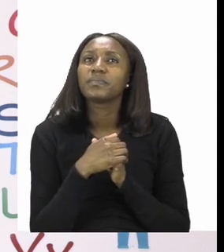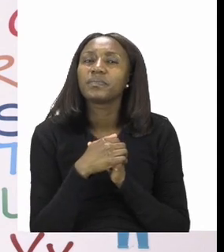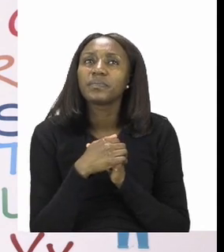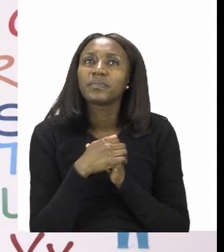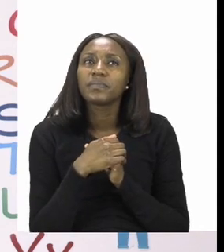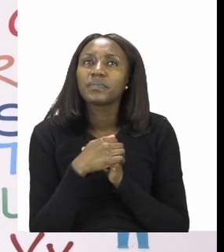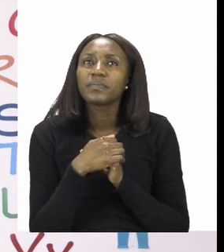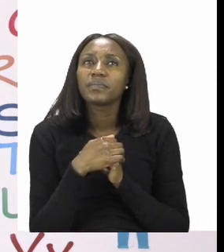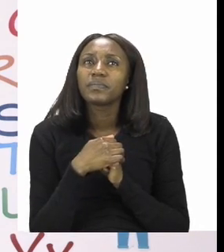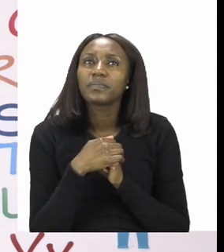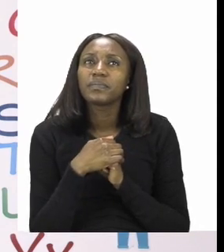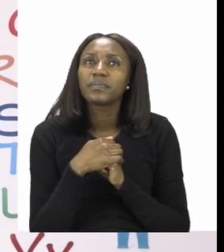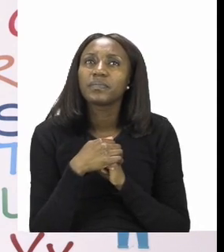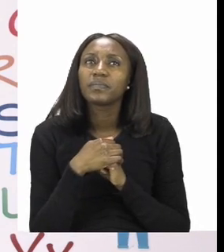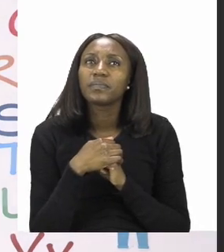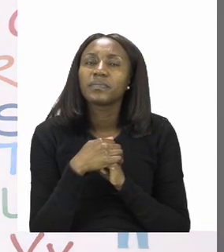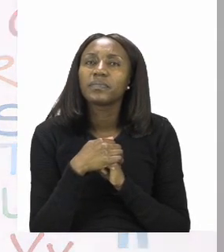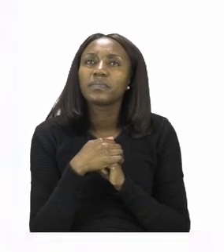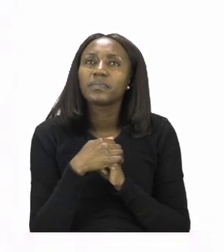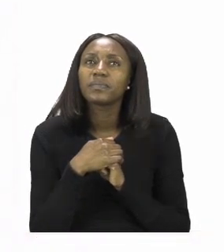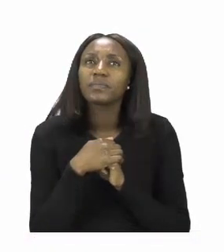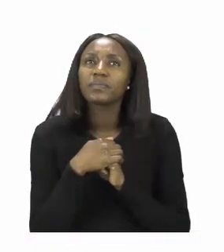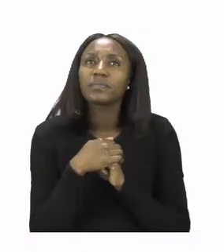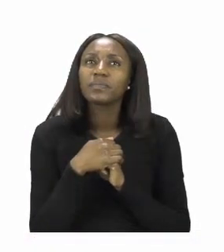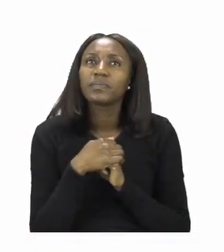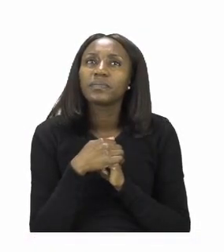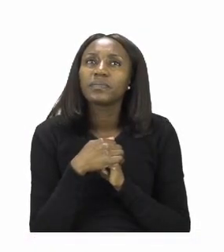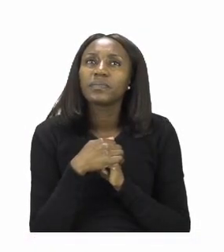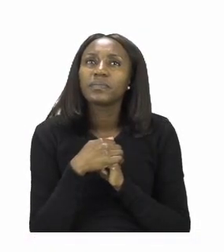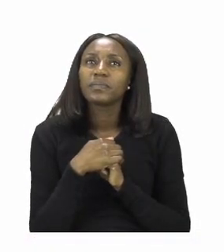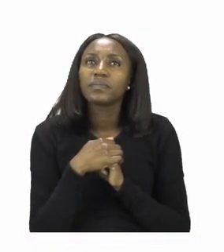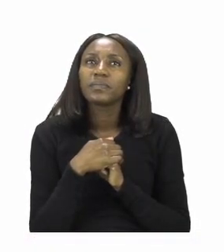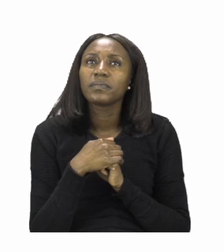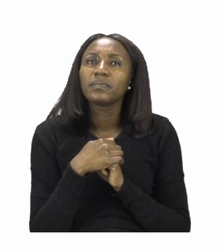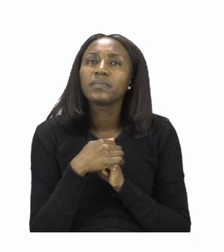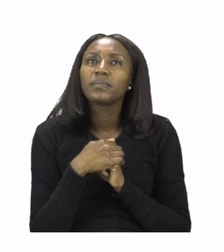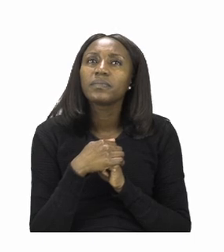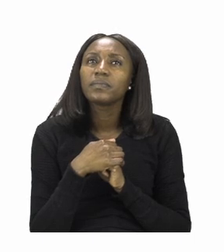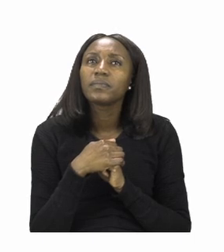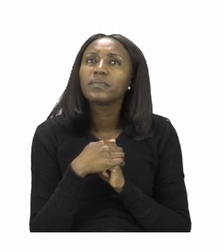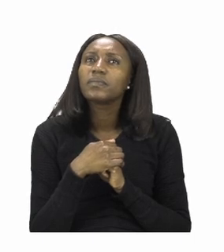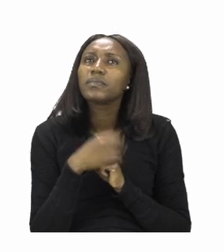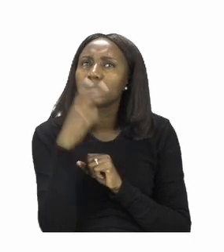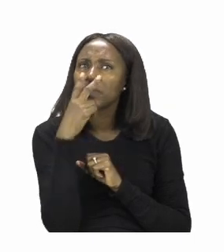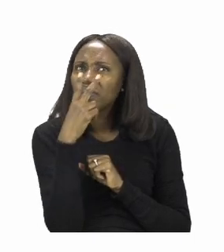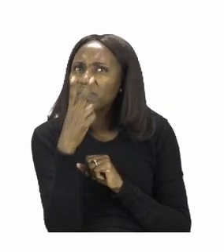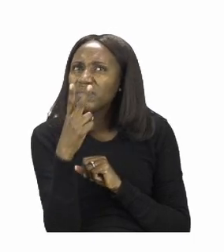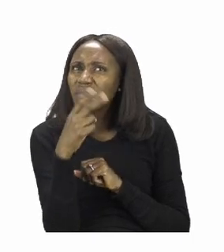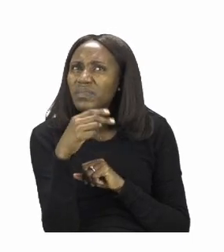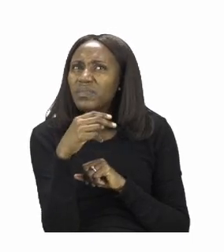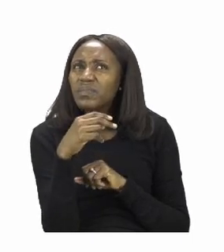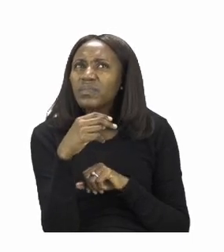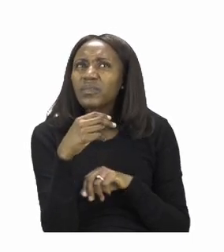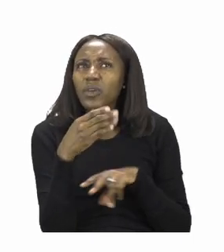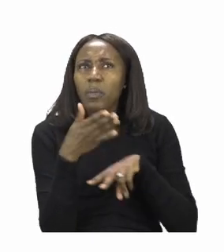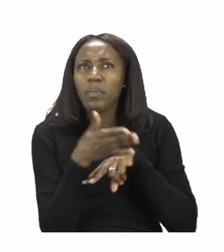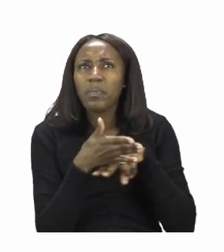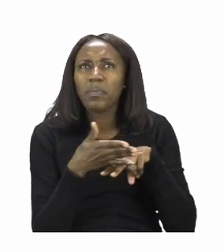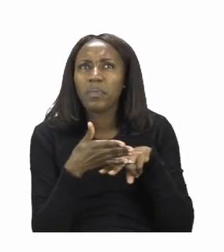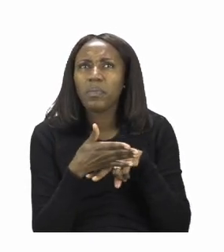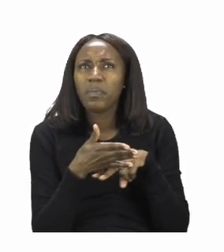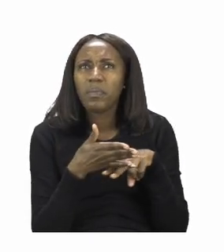and check who they belong to. So we can see the shorts. They